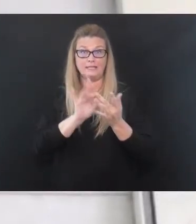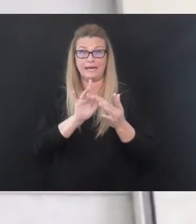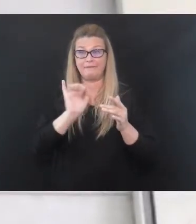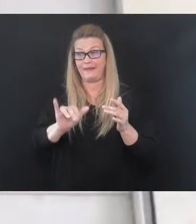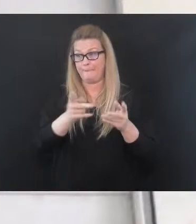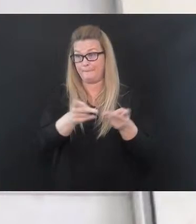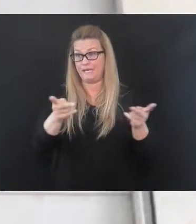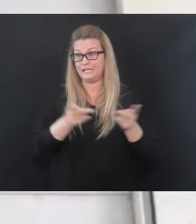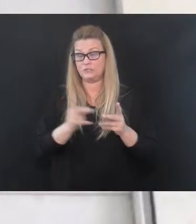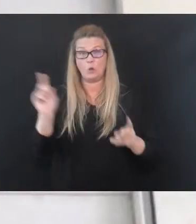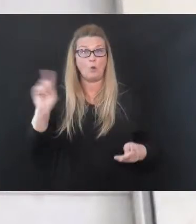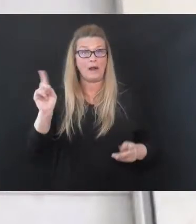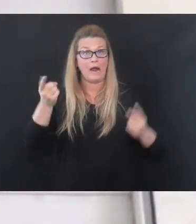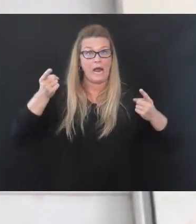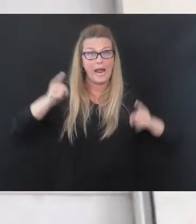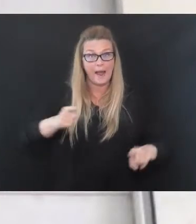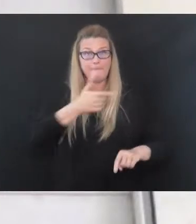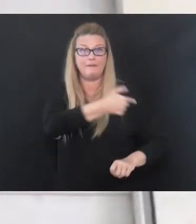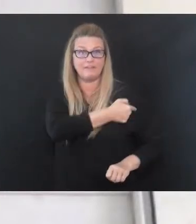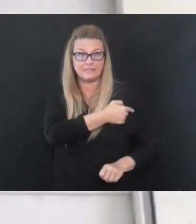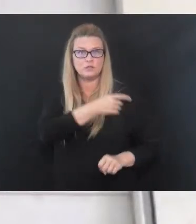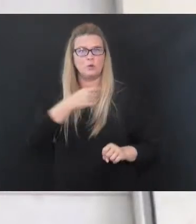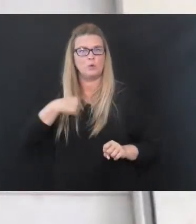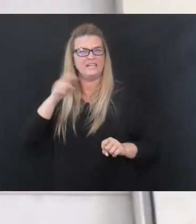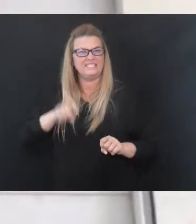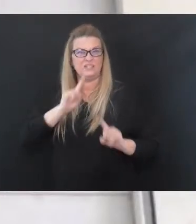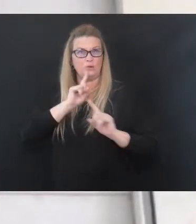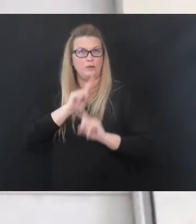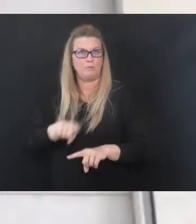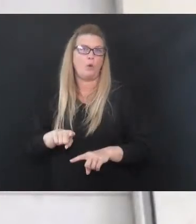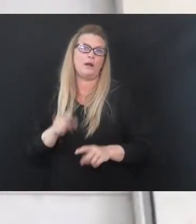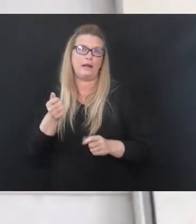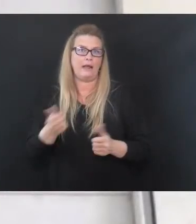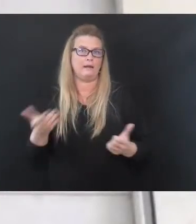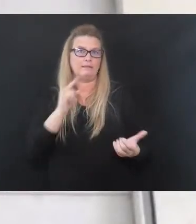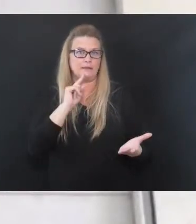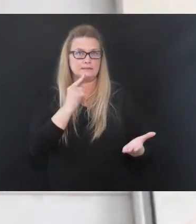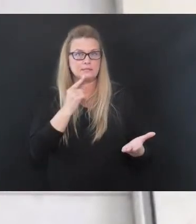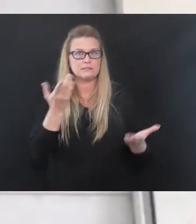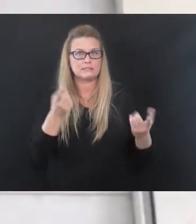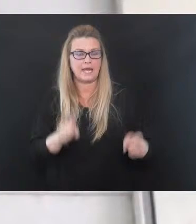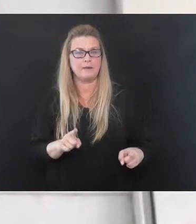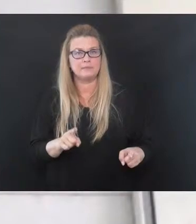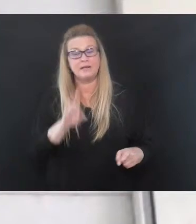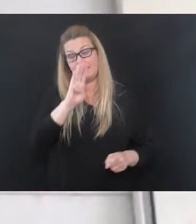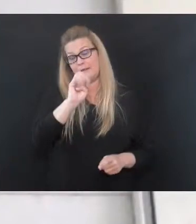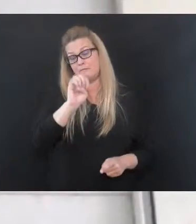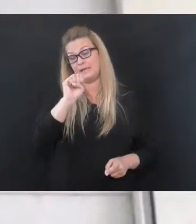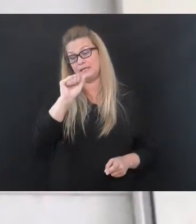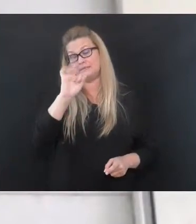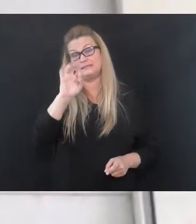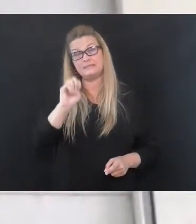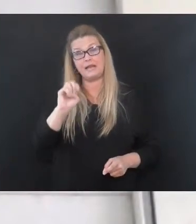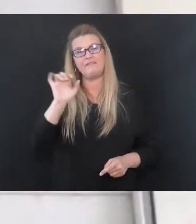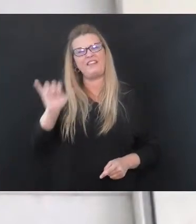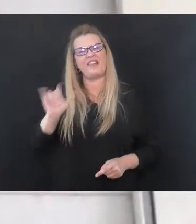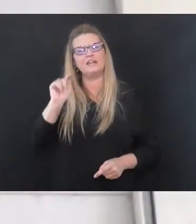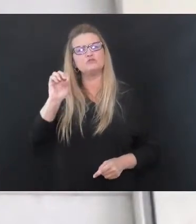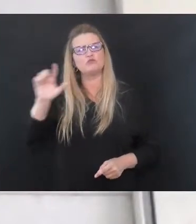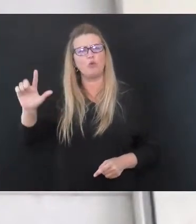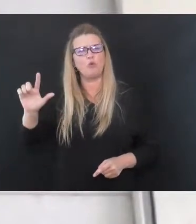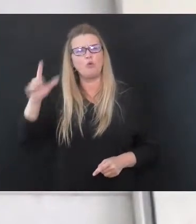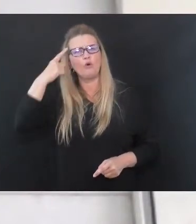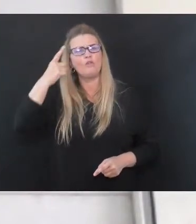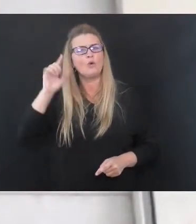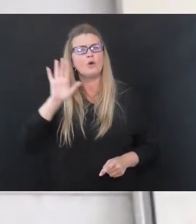got vaccinated, because we also need to report any major side effects. But V-Safe is an online tool where you can report yourself